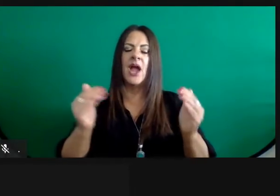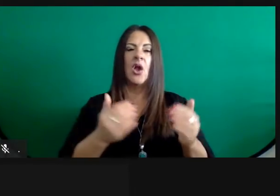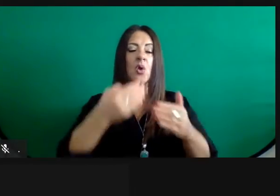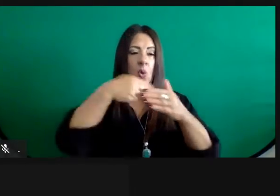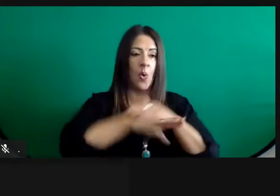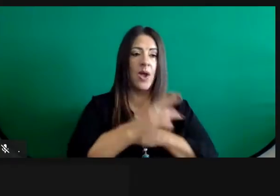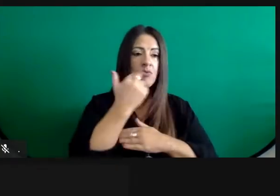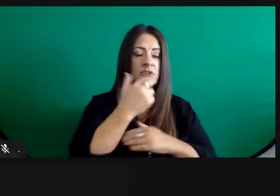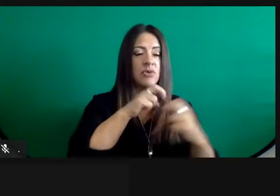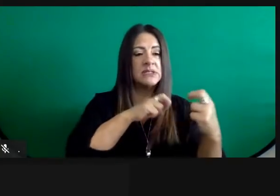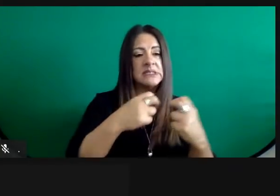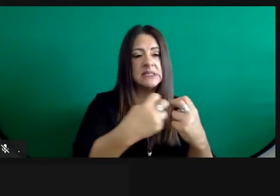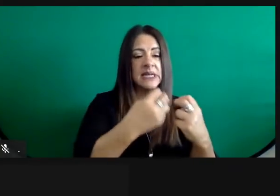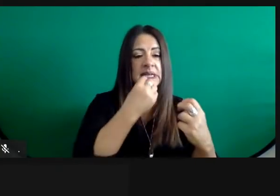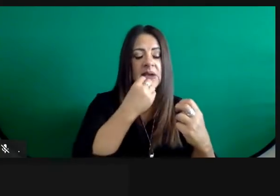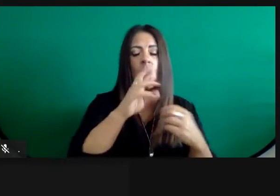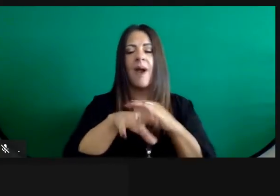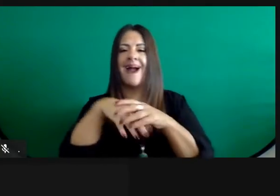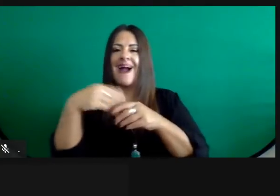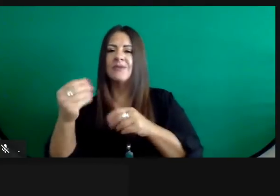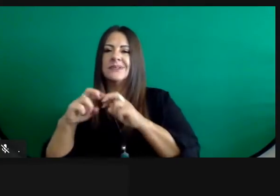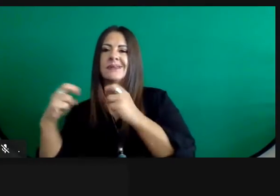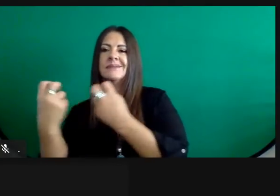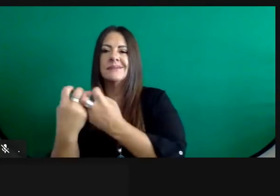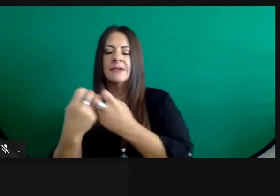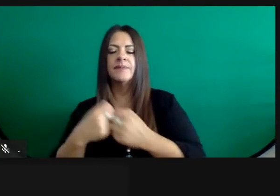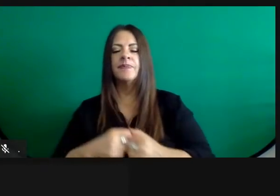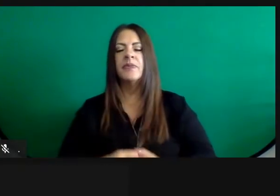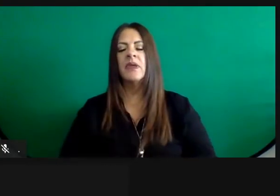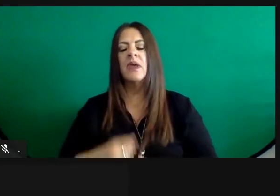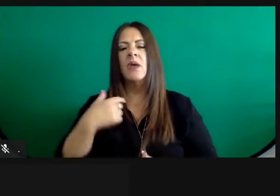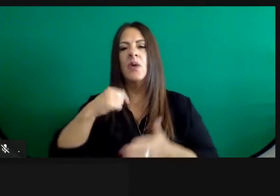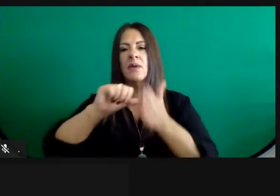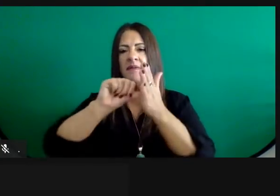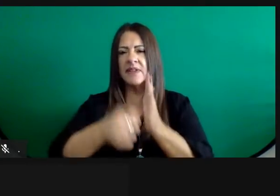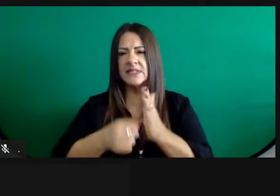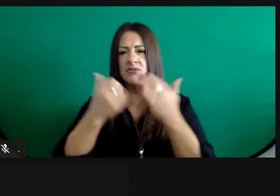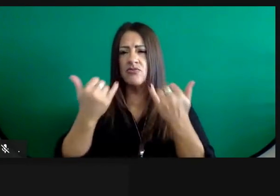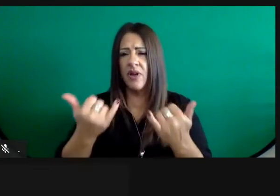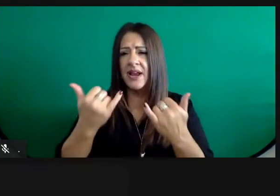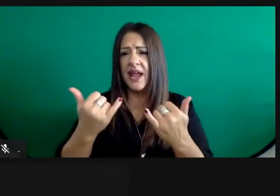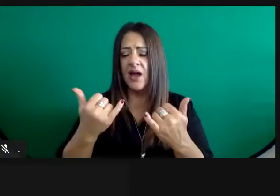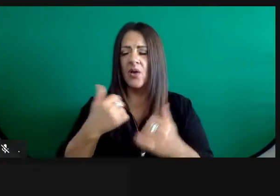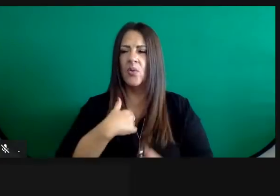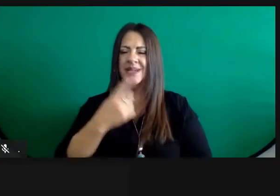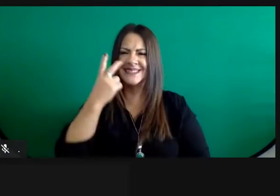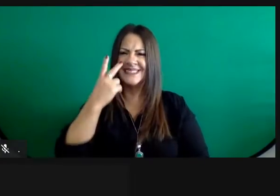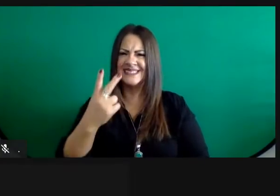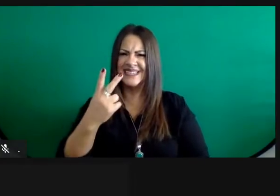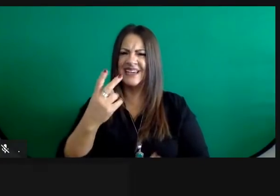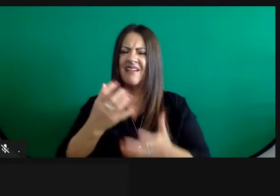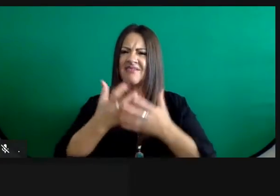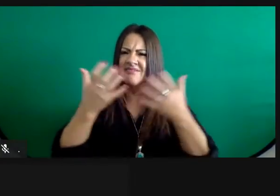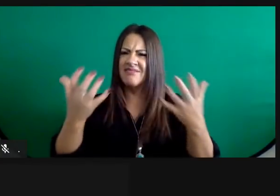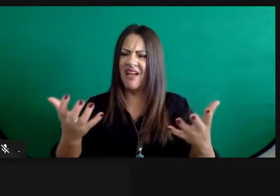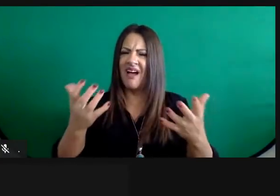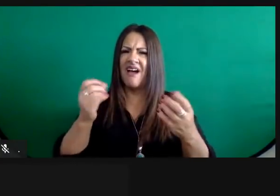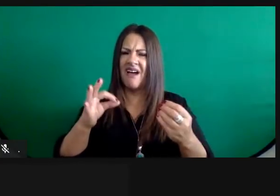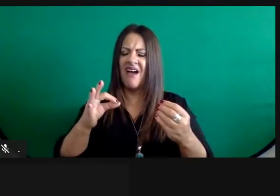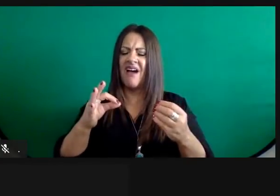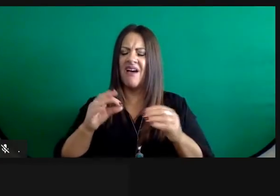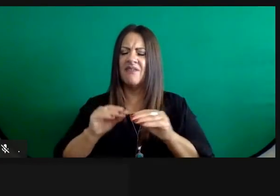think one thing that I have tried to message and emphasize is that right now we're seeing such high levels of